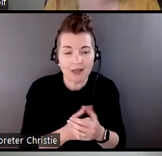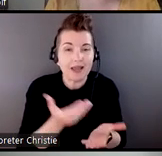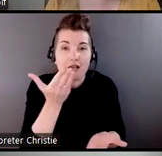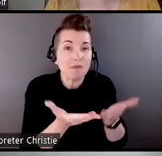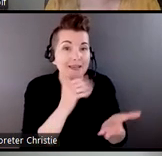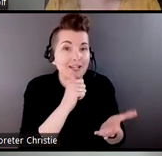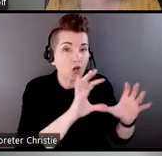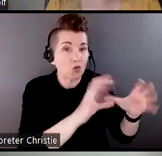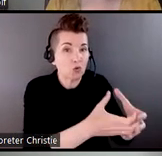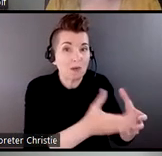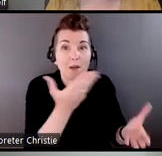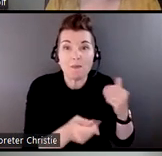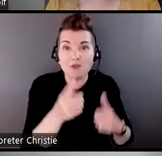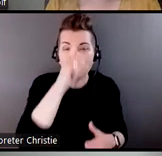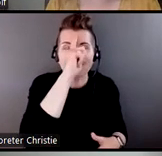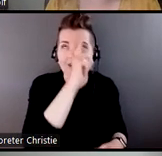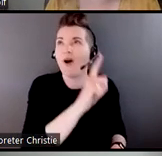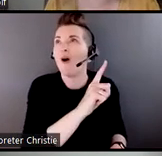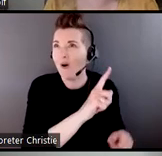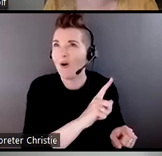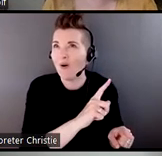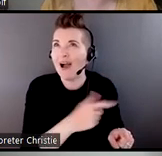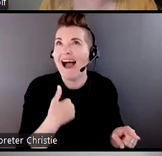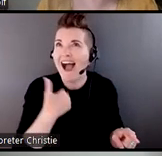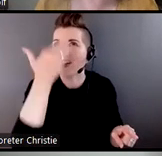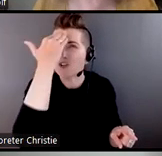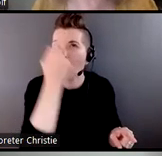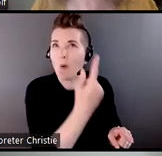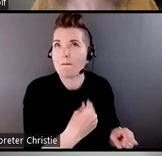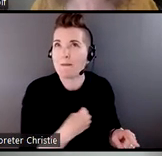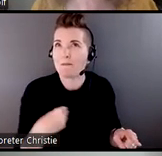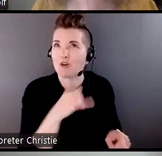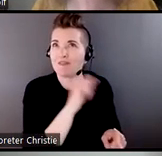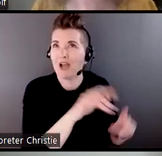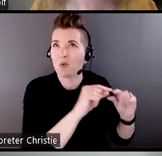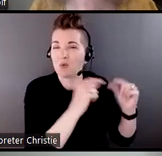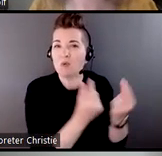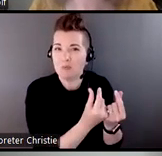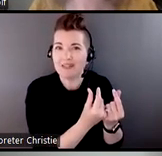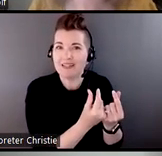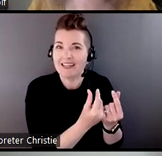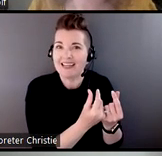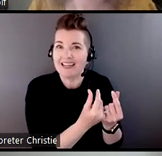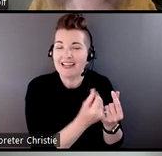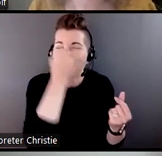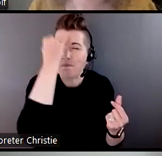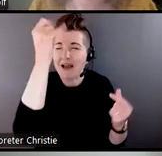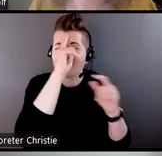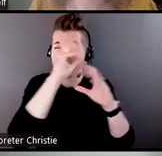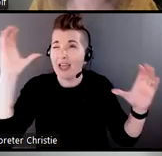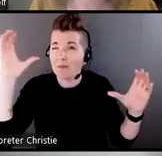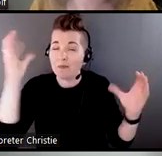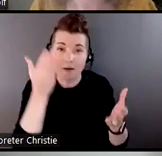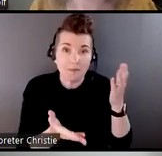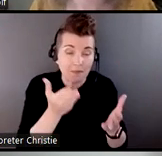that you know who is a member of that unrepresented group. And the more specifically you can imagine that person in your mind, hopefully it's someone